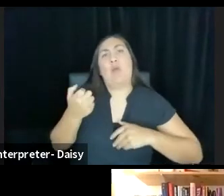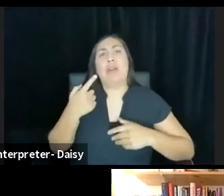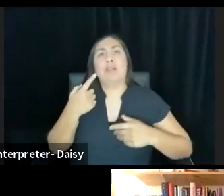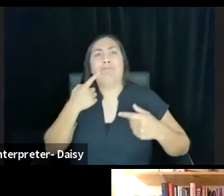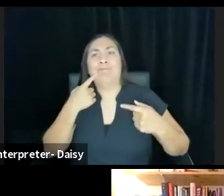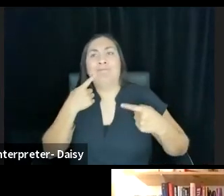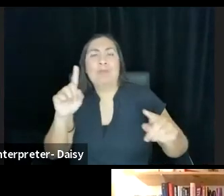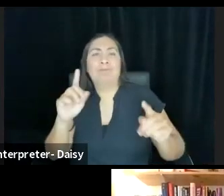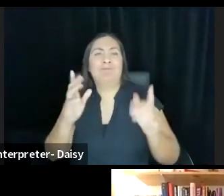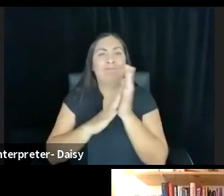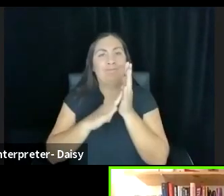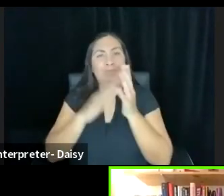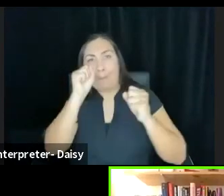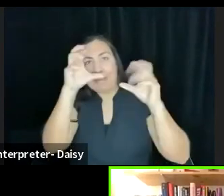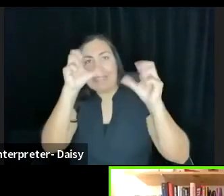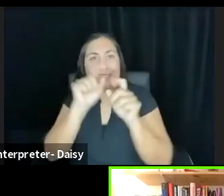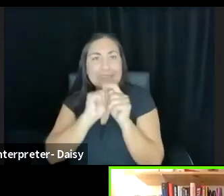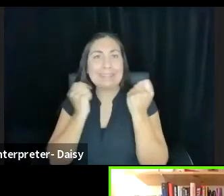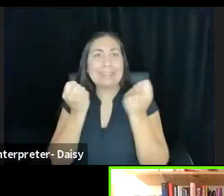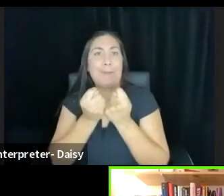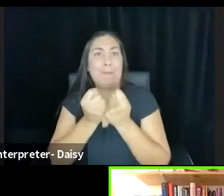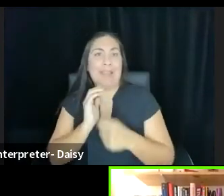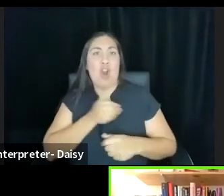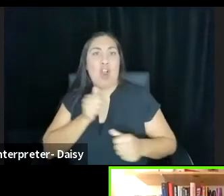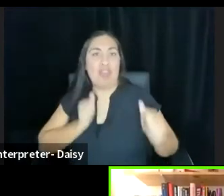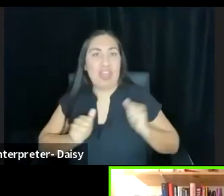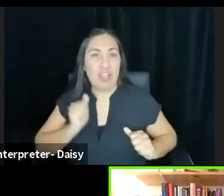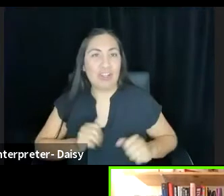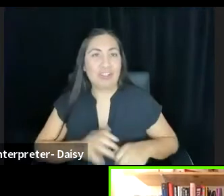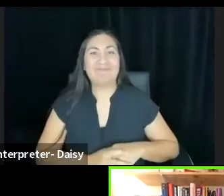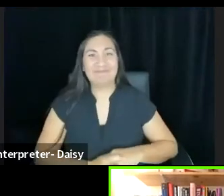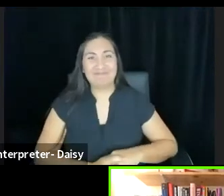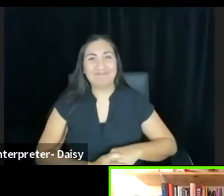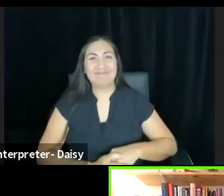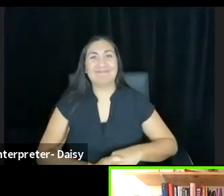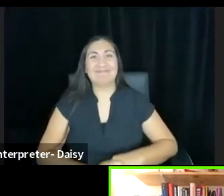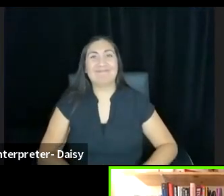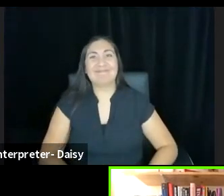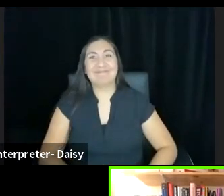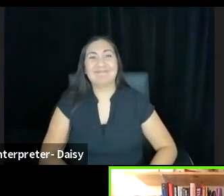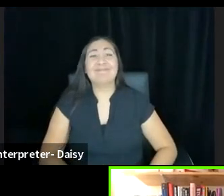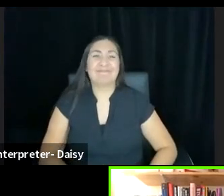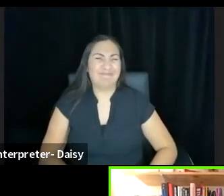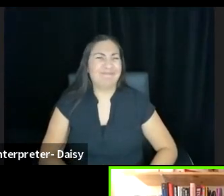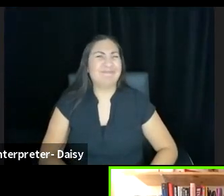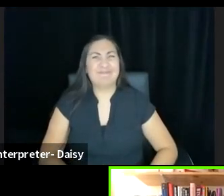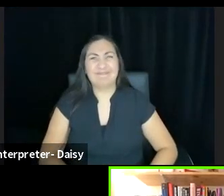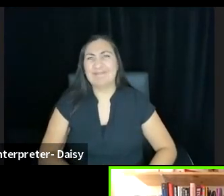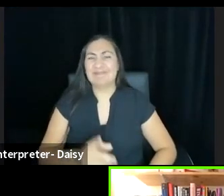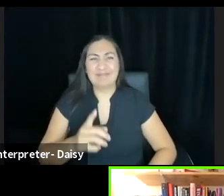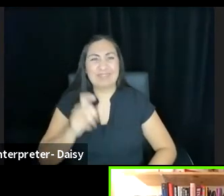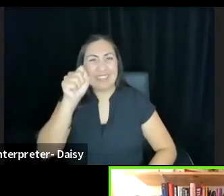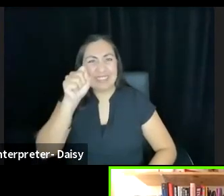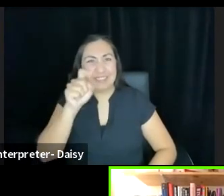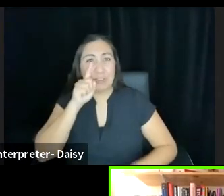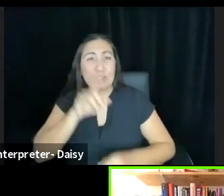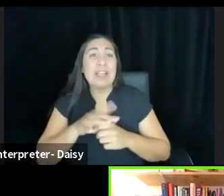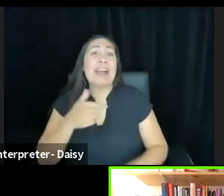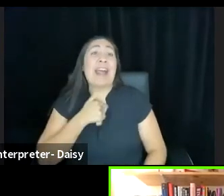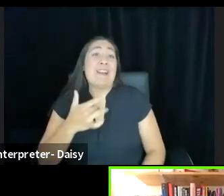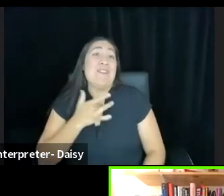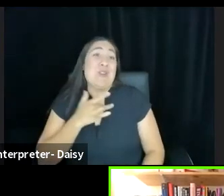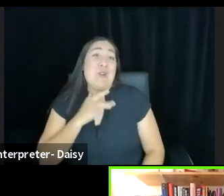works team at the Public Theater. So. Absolutely. I mean, I feel like I miss collective breath right now.